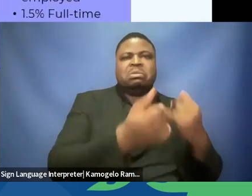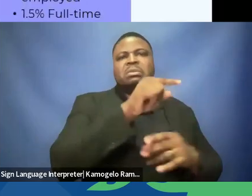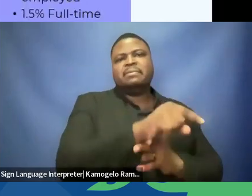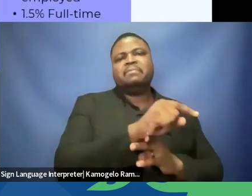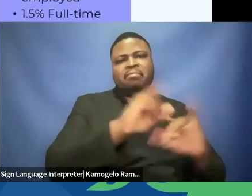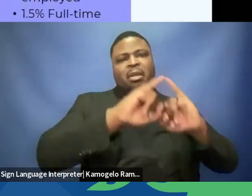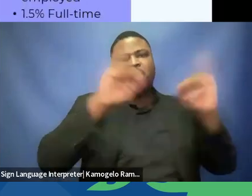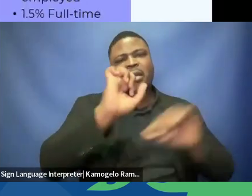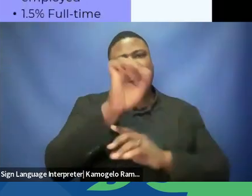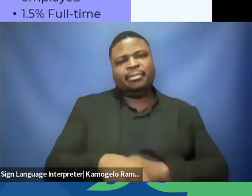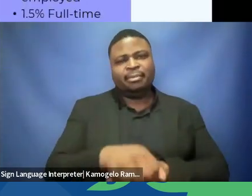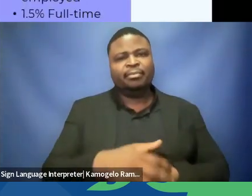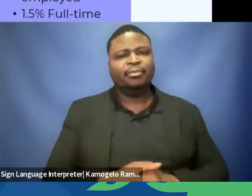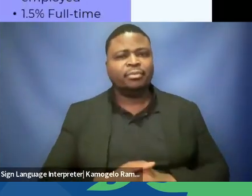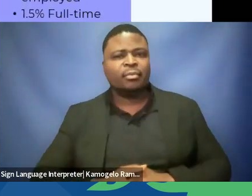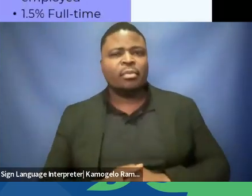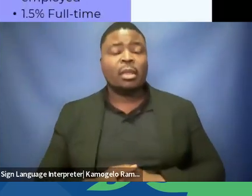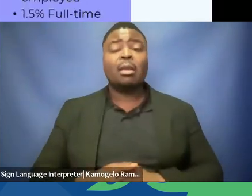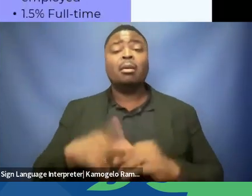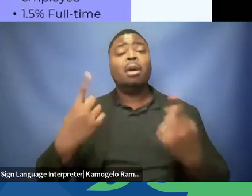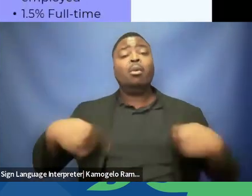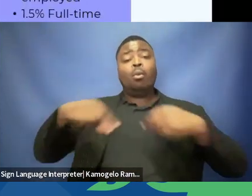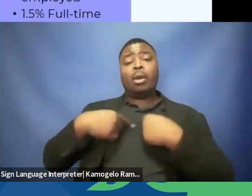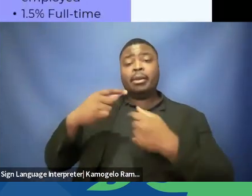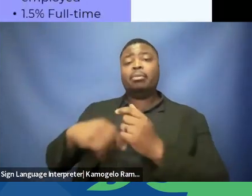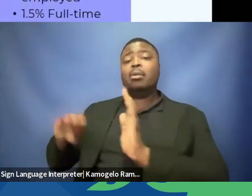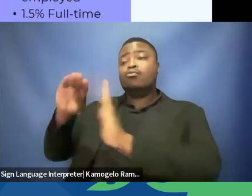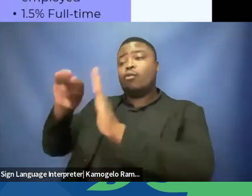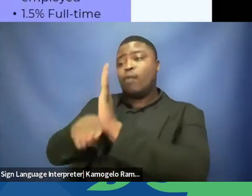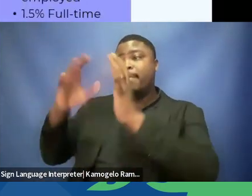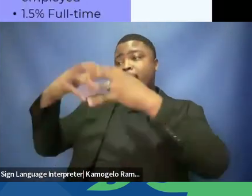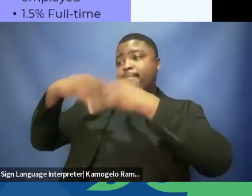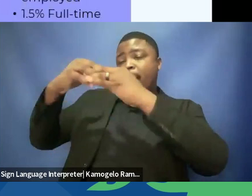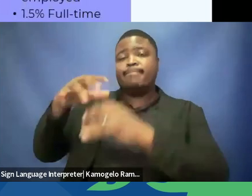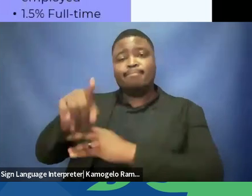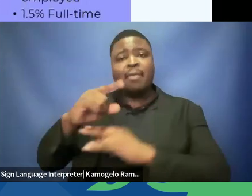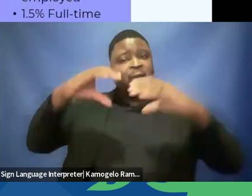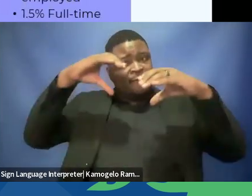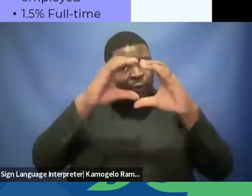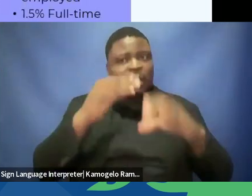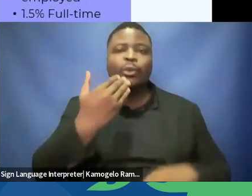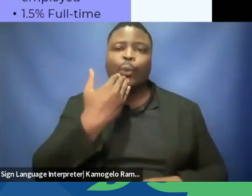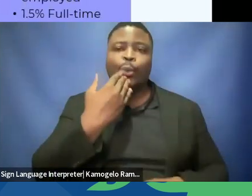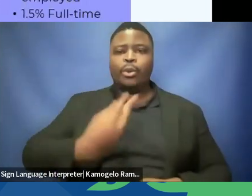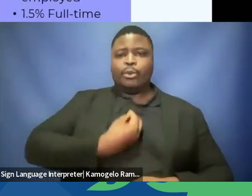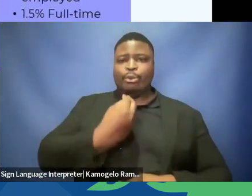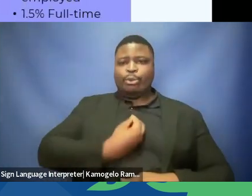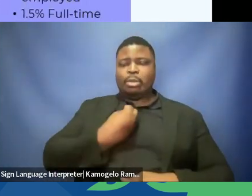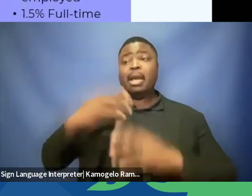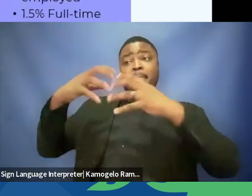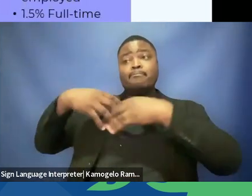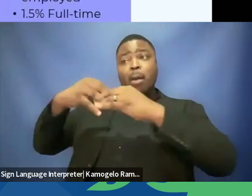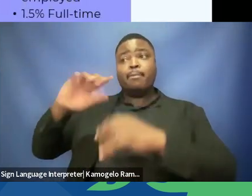a program. We implemented a program which targeted young people who use stimulants in Kenya in